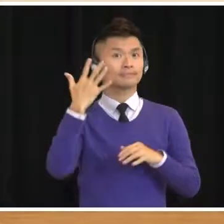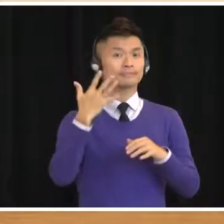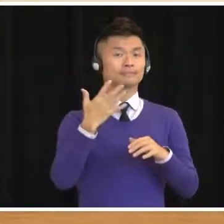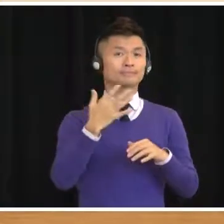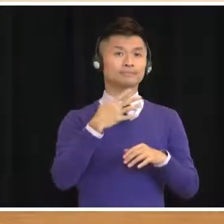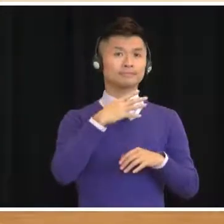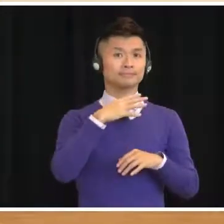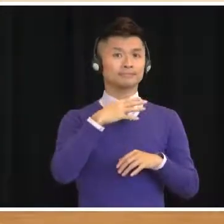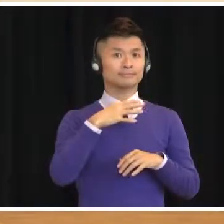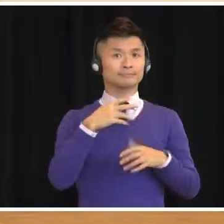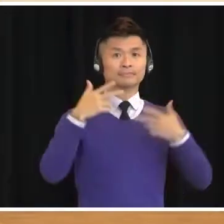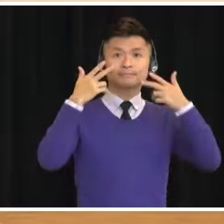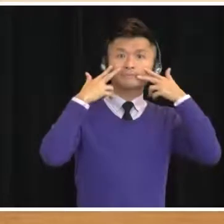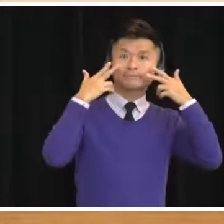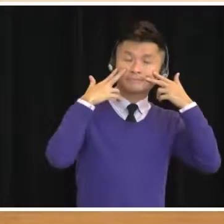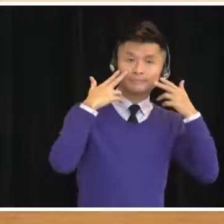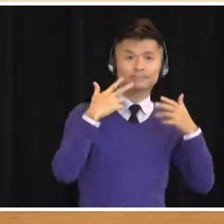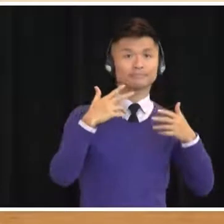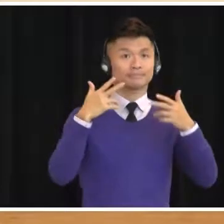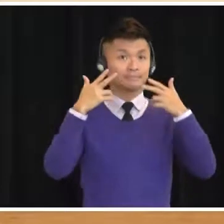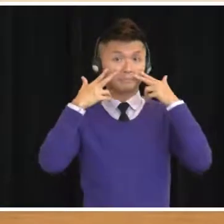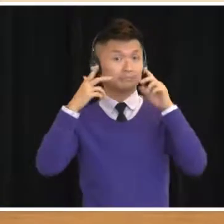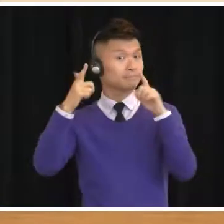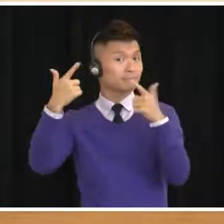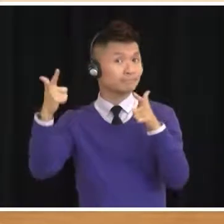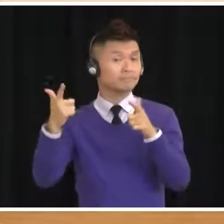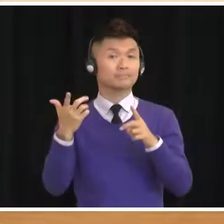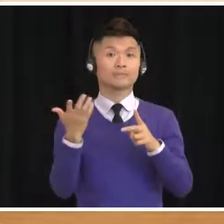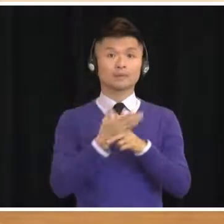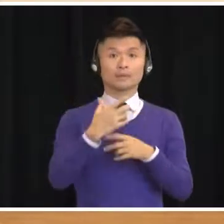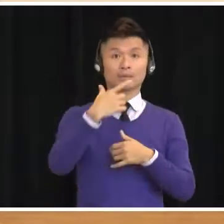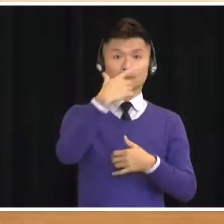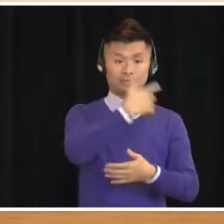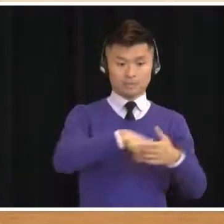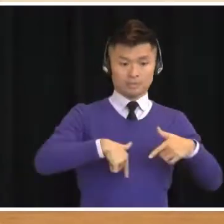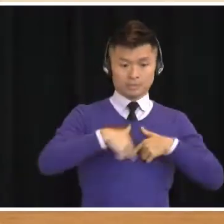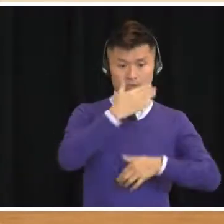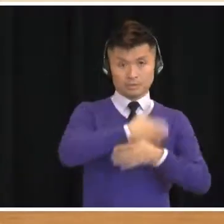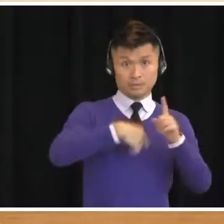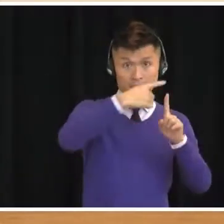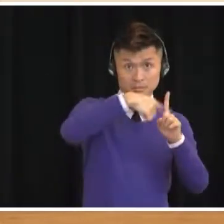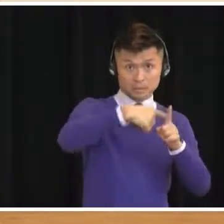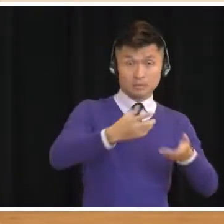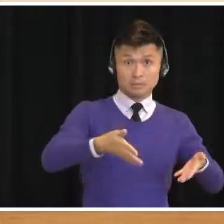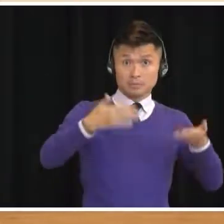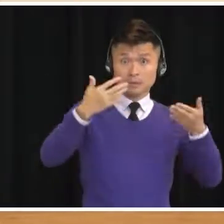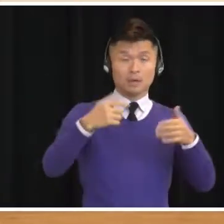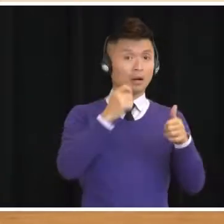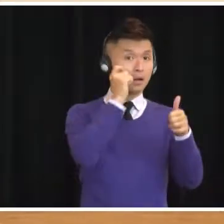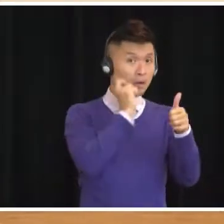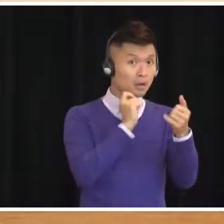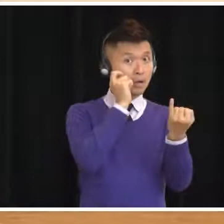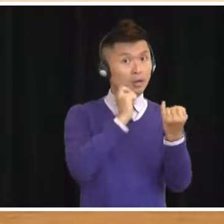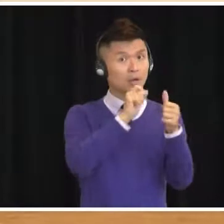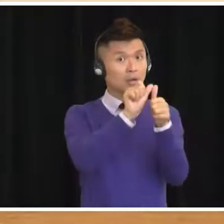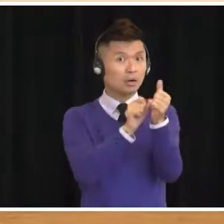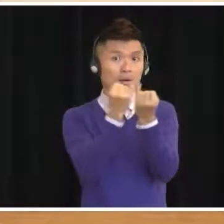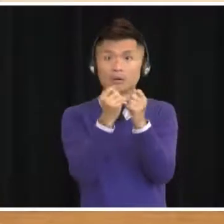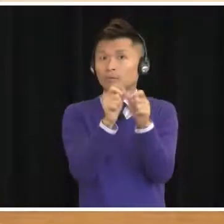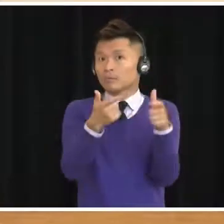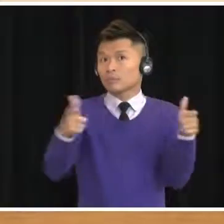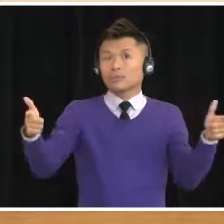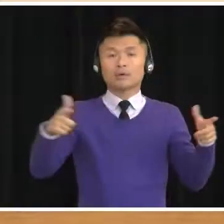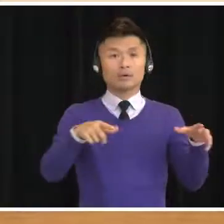by disability. And I was wondering in particular, and this is moving on to Article 6, life, survival, and